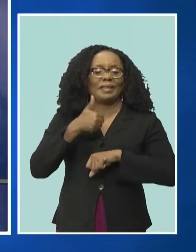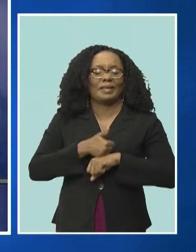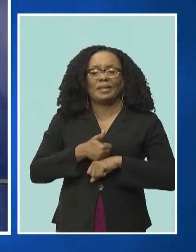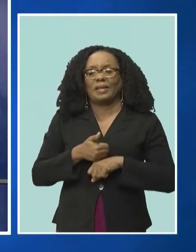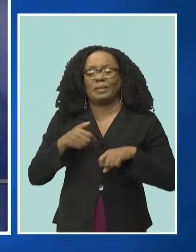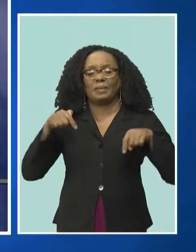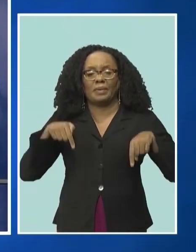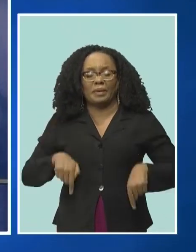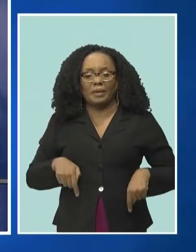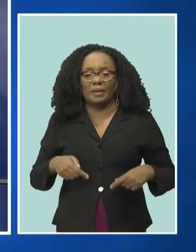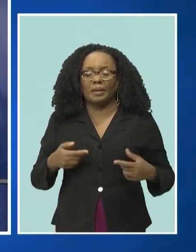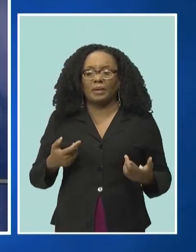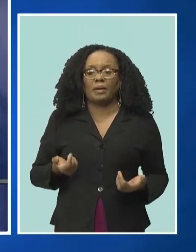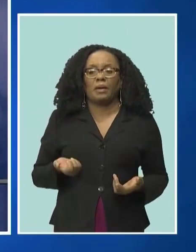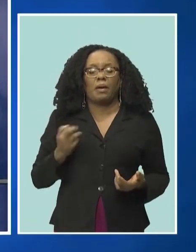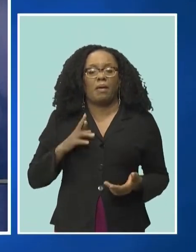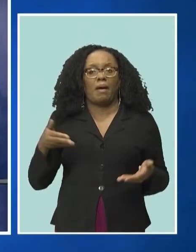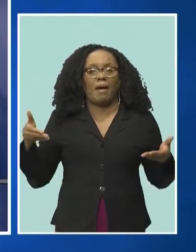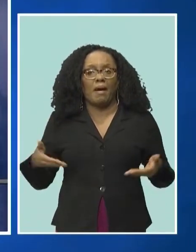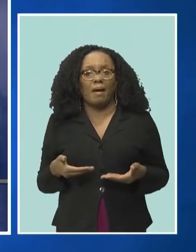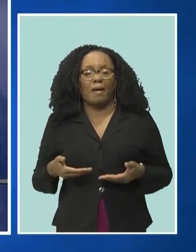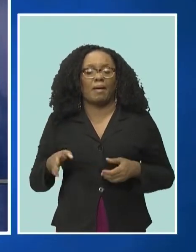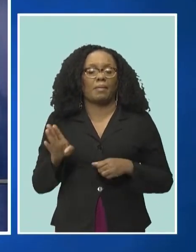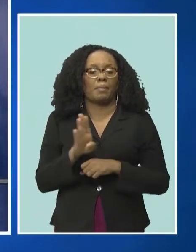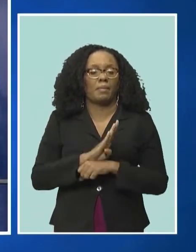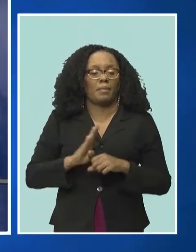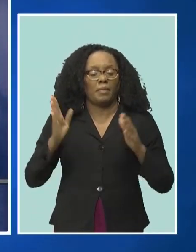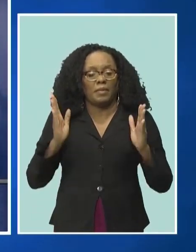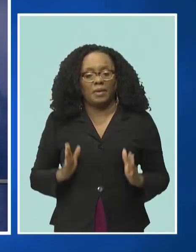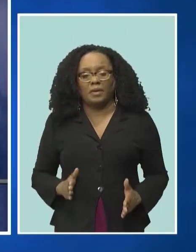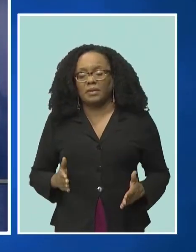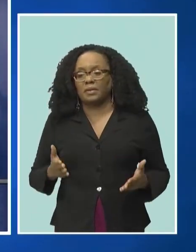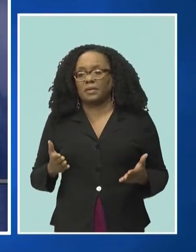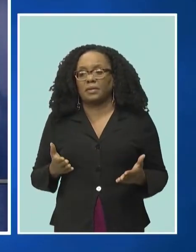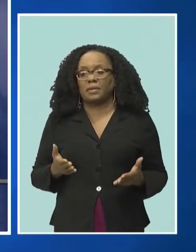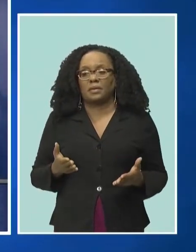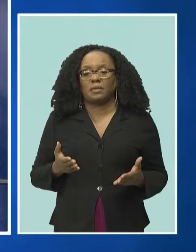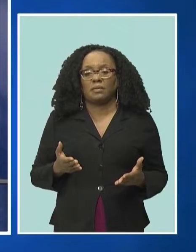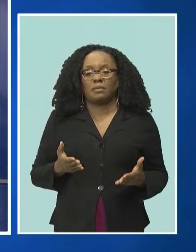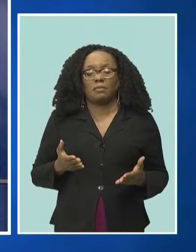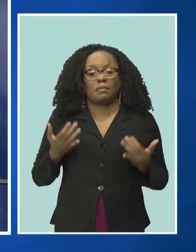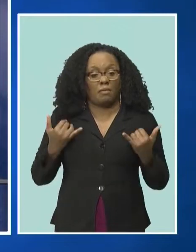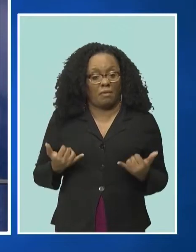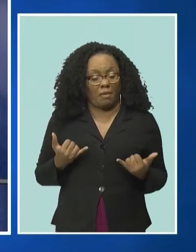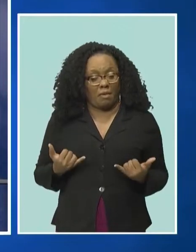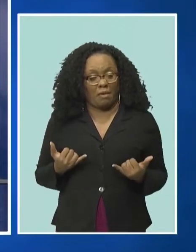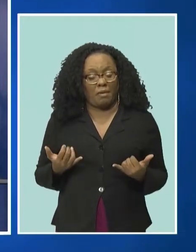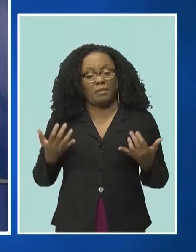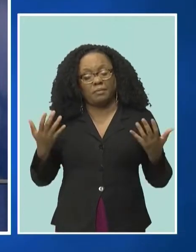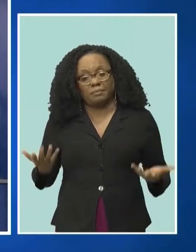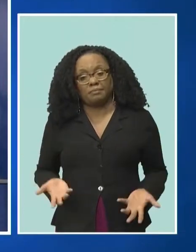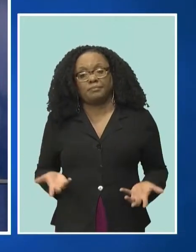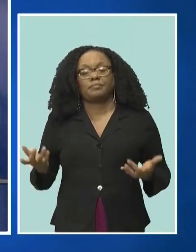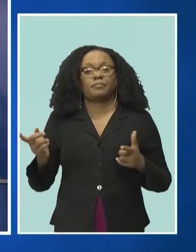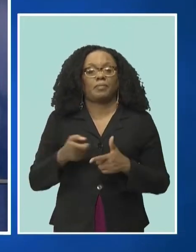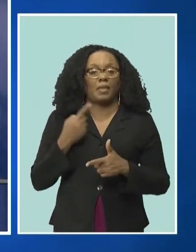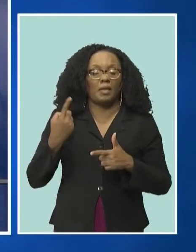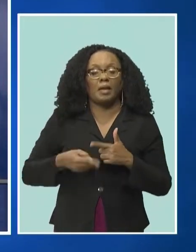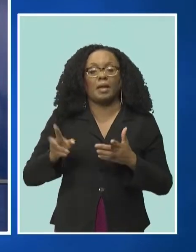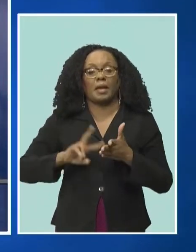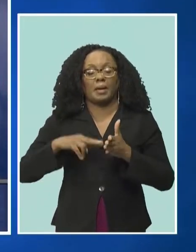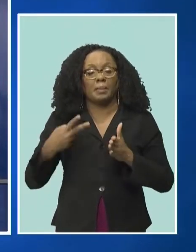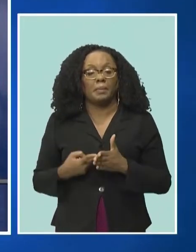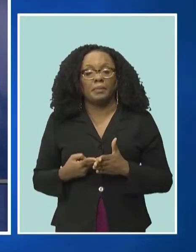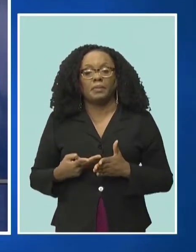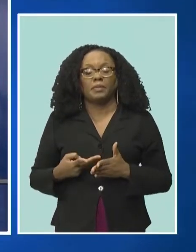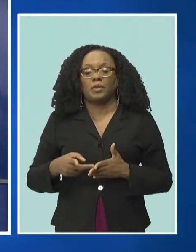Barbados or employing Barbadians to work in their existing operations, then it presents for us